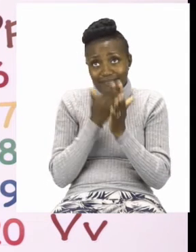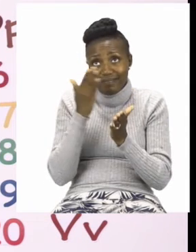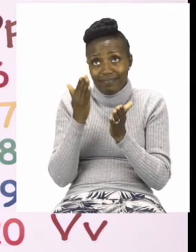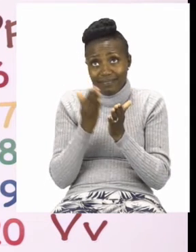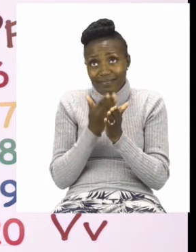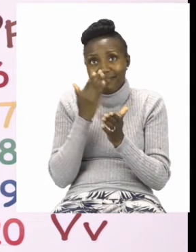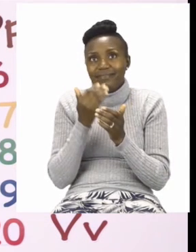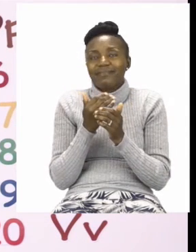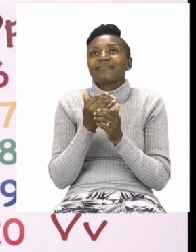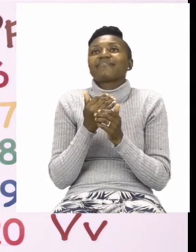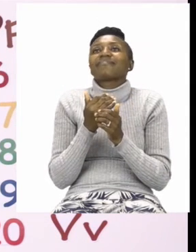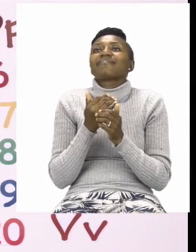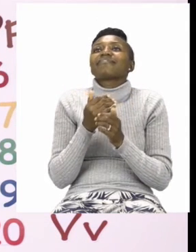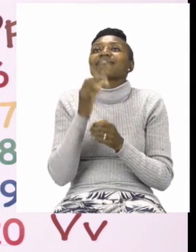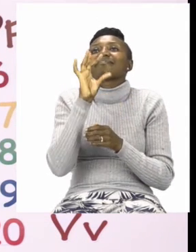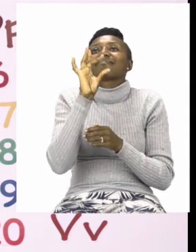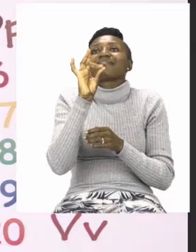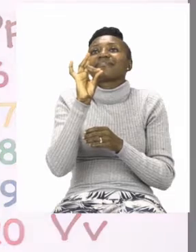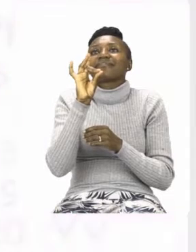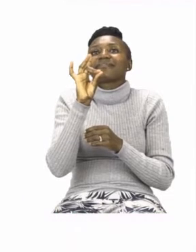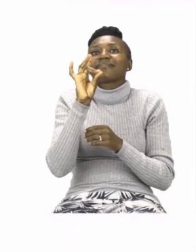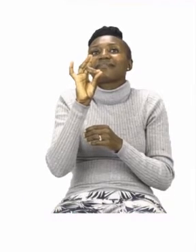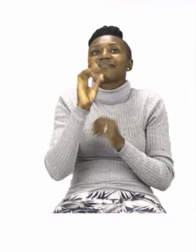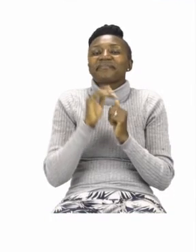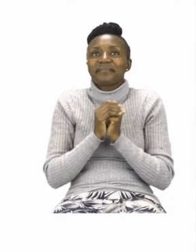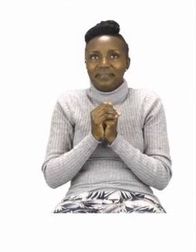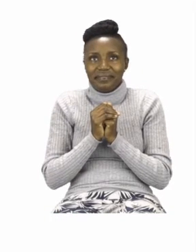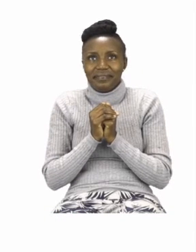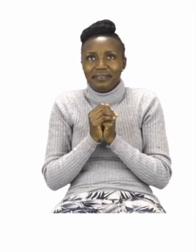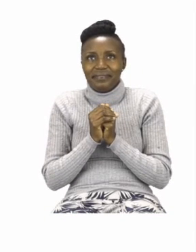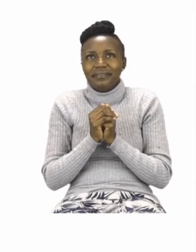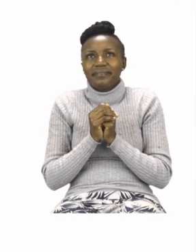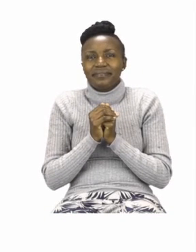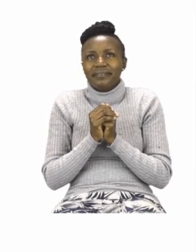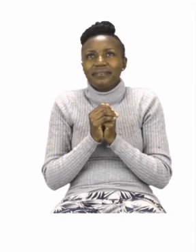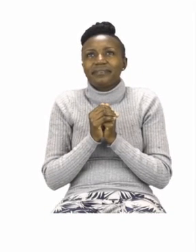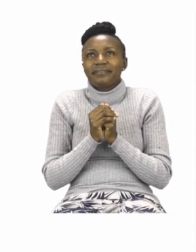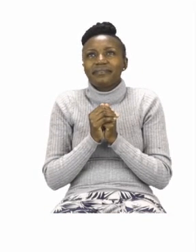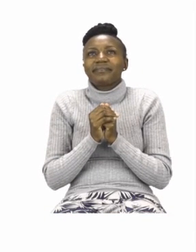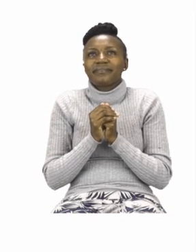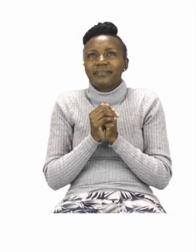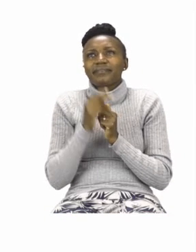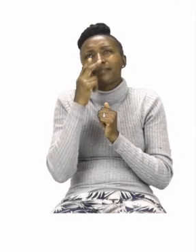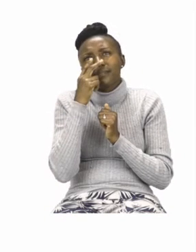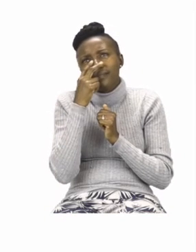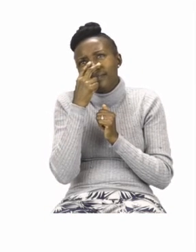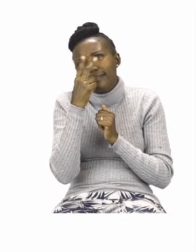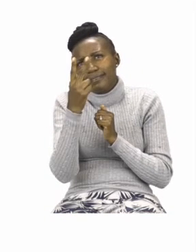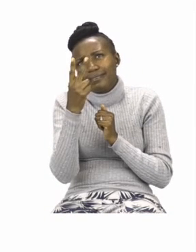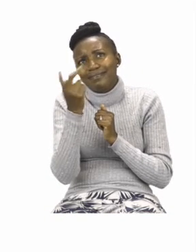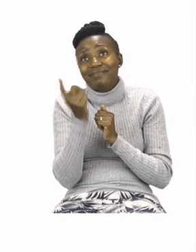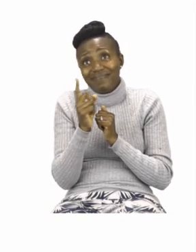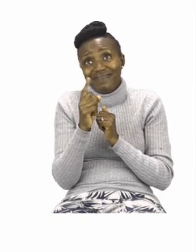page, page 8. On page 8, we are going to make a collage.